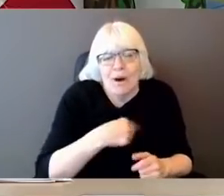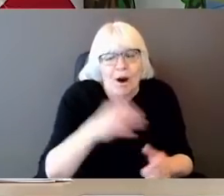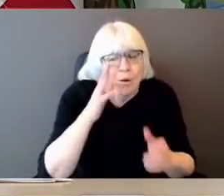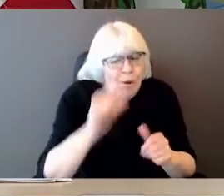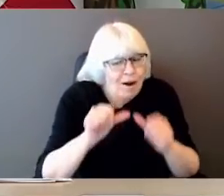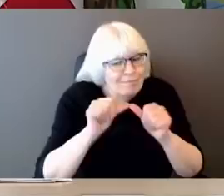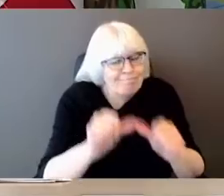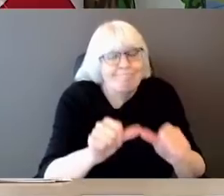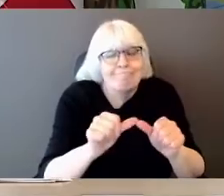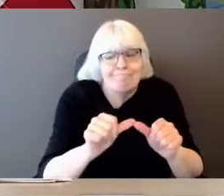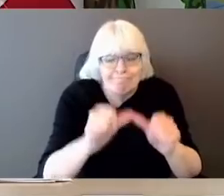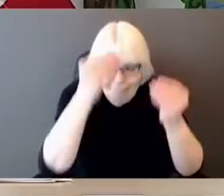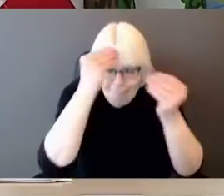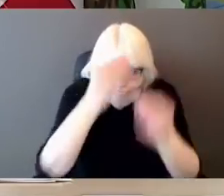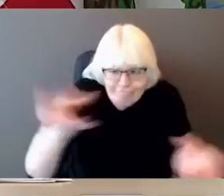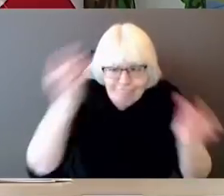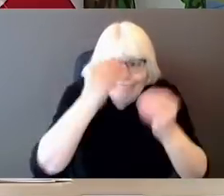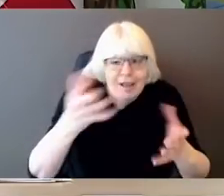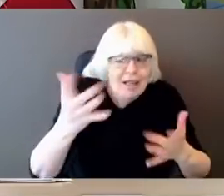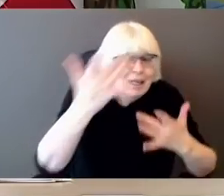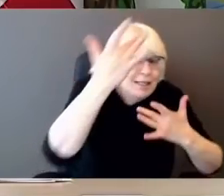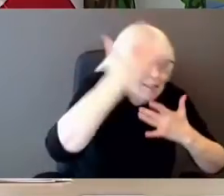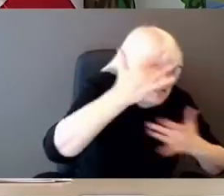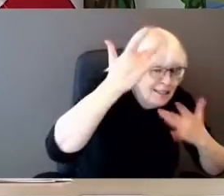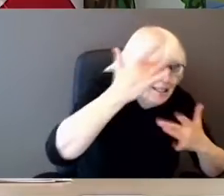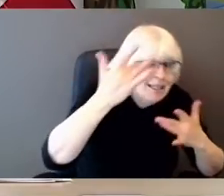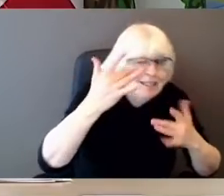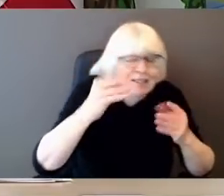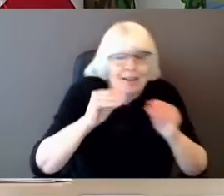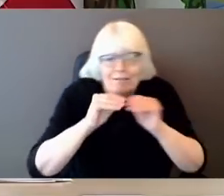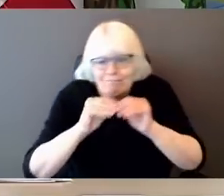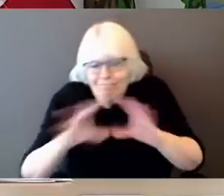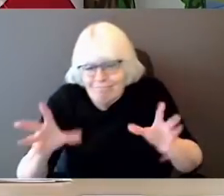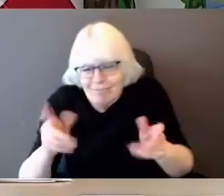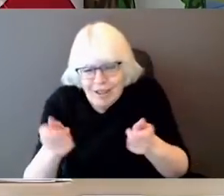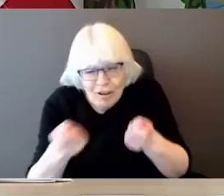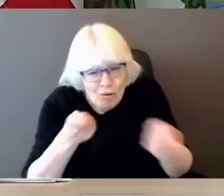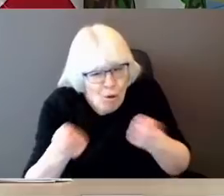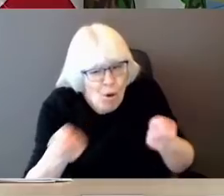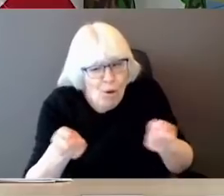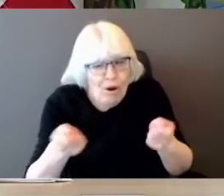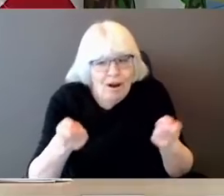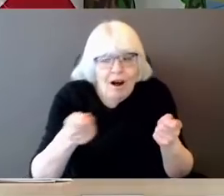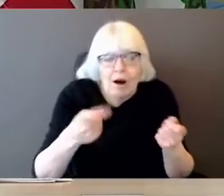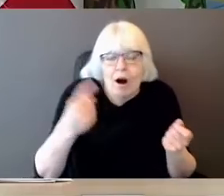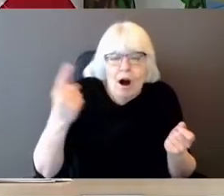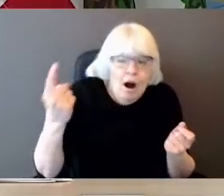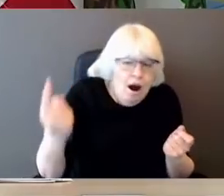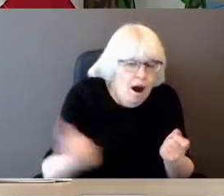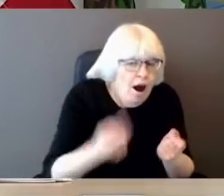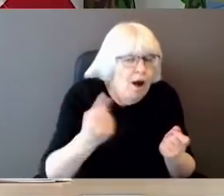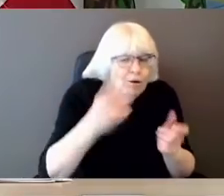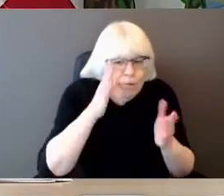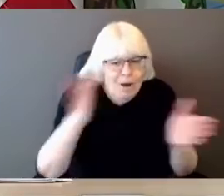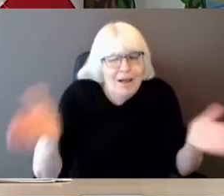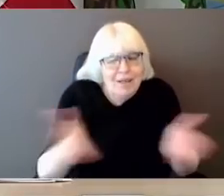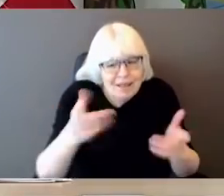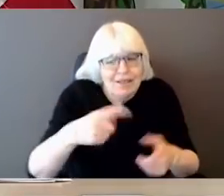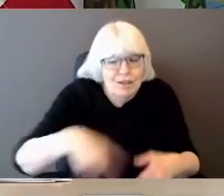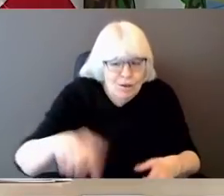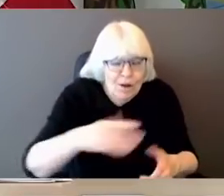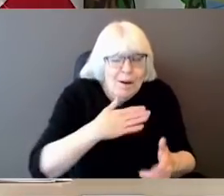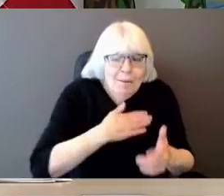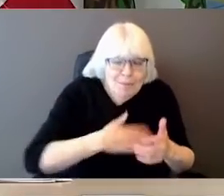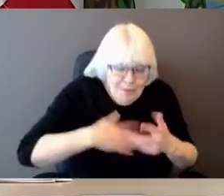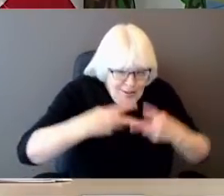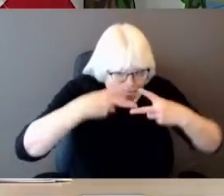And we do that assessment on all the things we've talked about, staying home when we're not feeling well, et cetera, when we are assessing our own level of risk